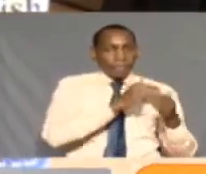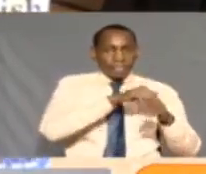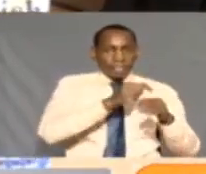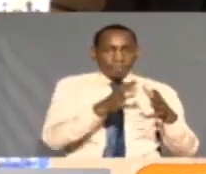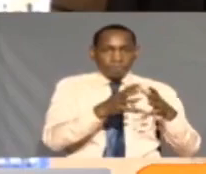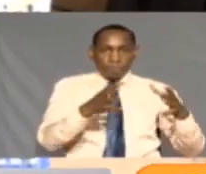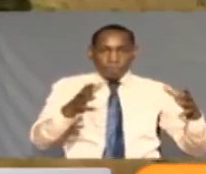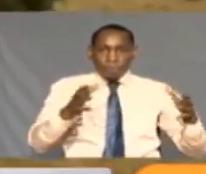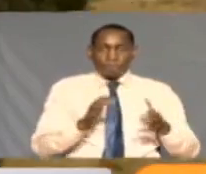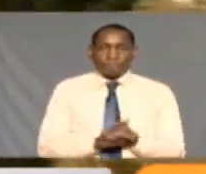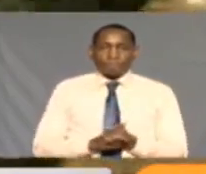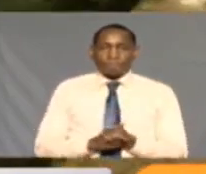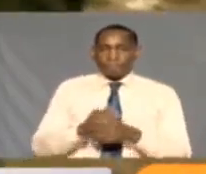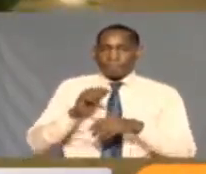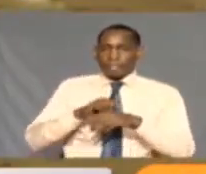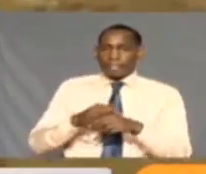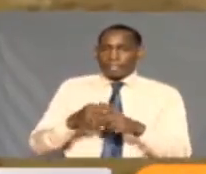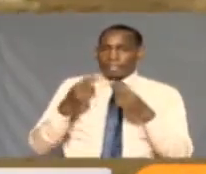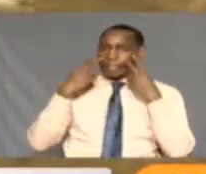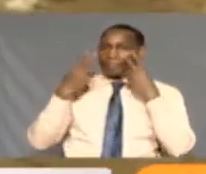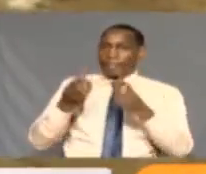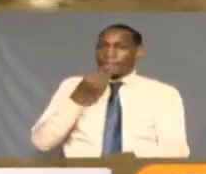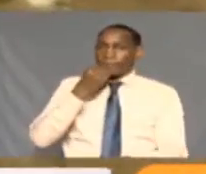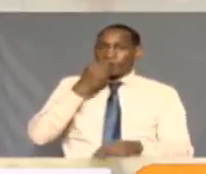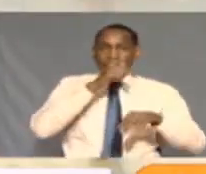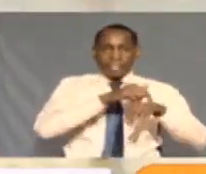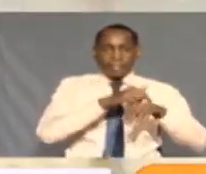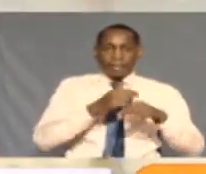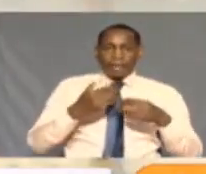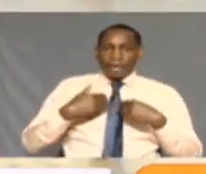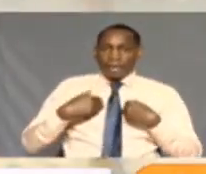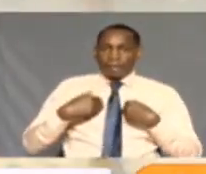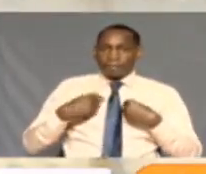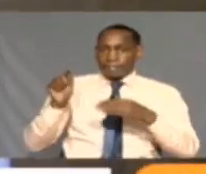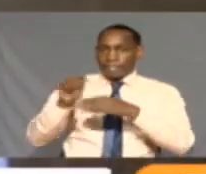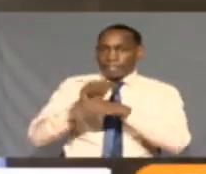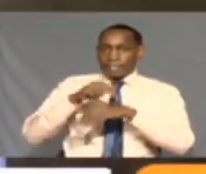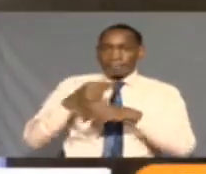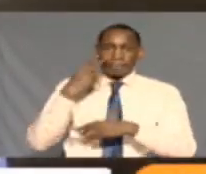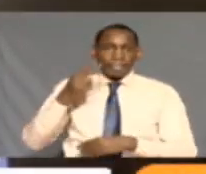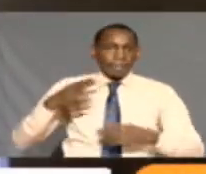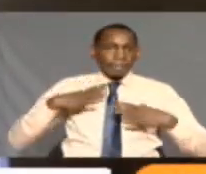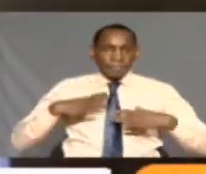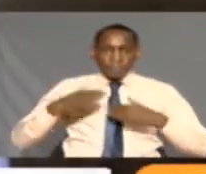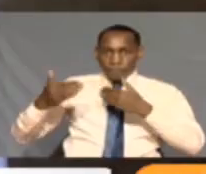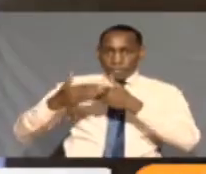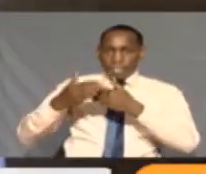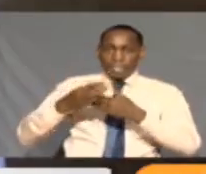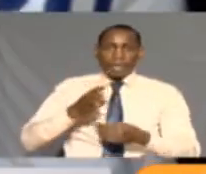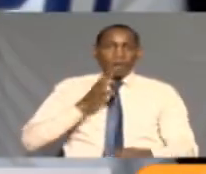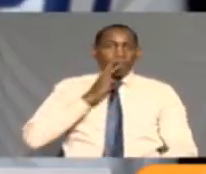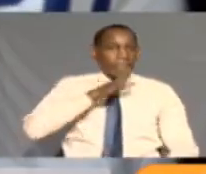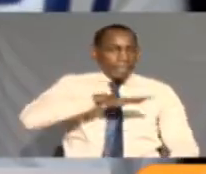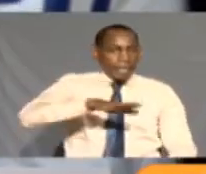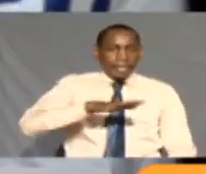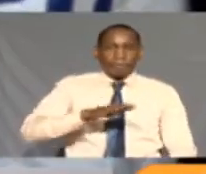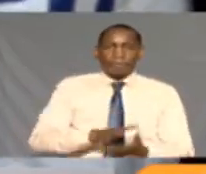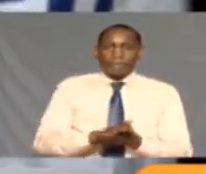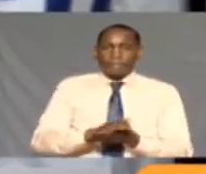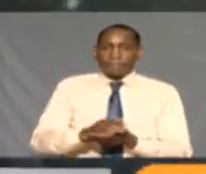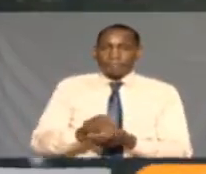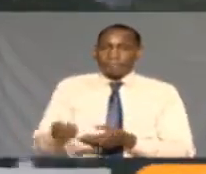growth. They see you, it's feeding time. So we have trained them, when they see people around the tank, is feeding time. So they will